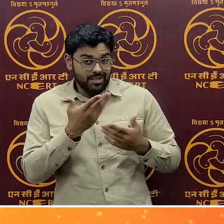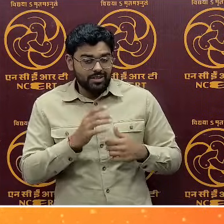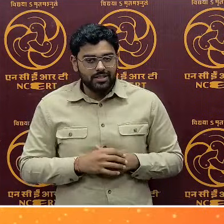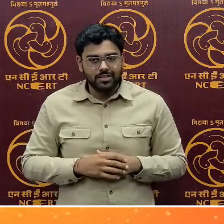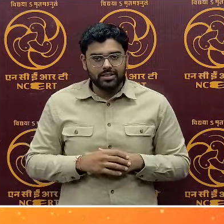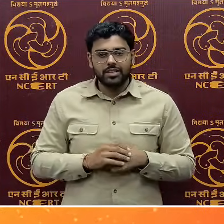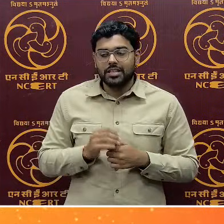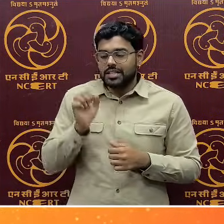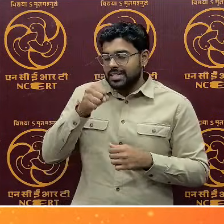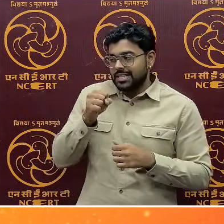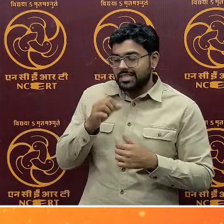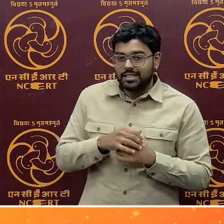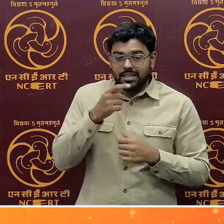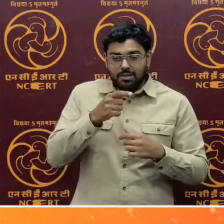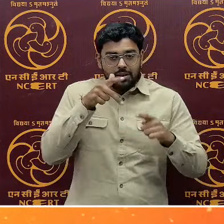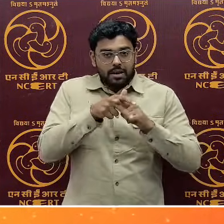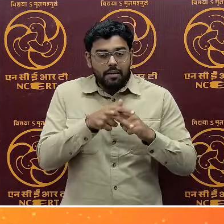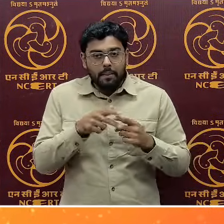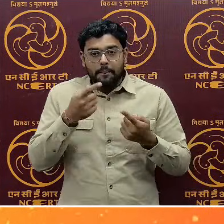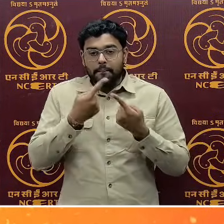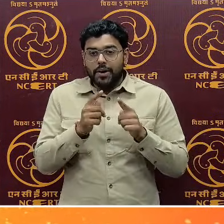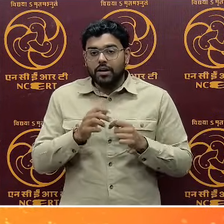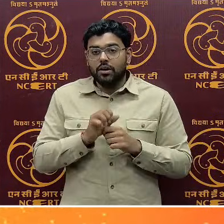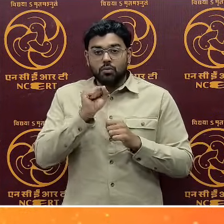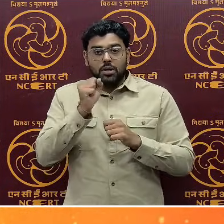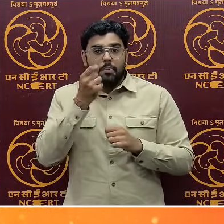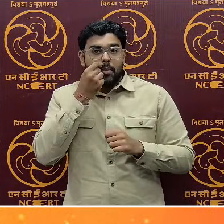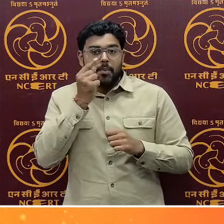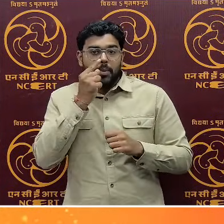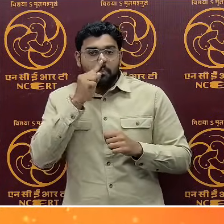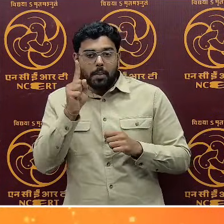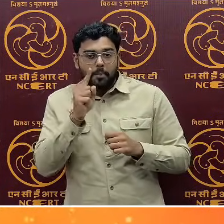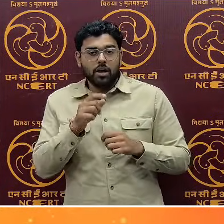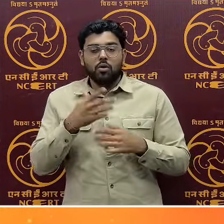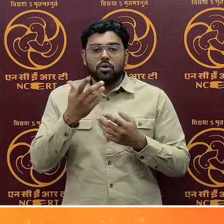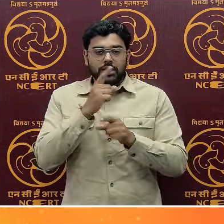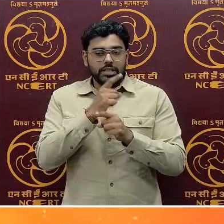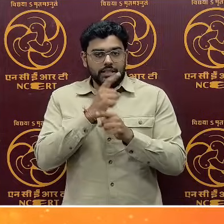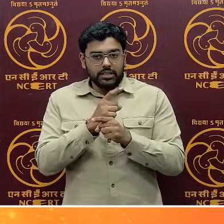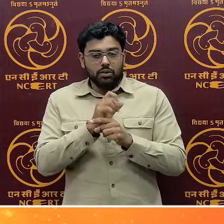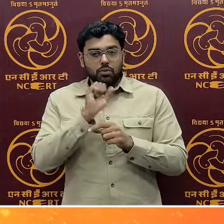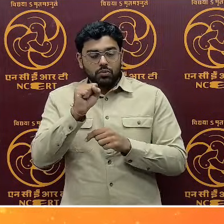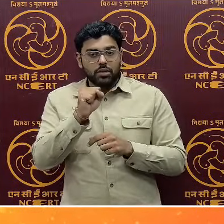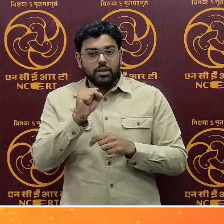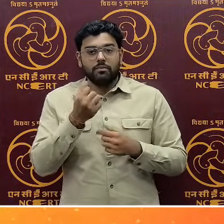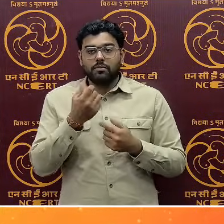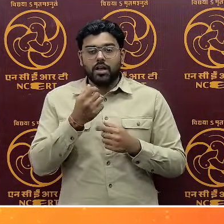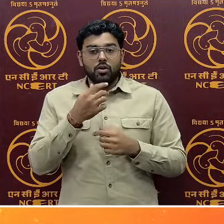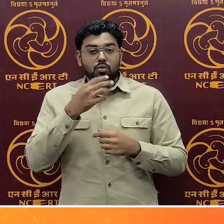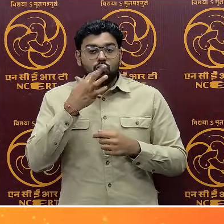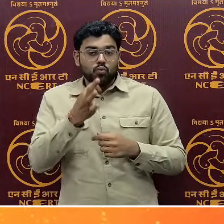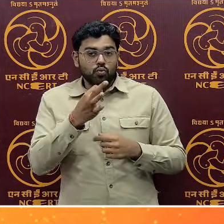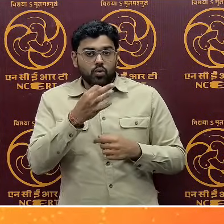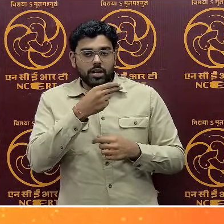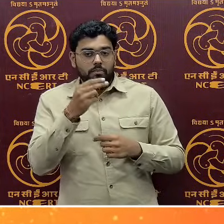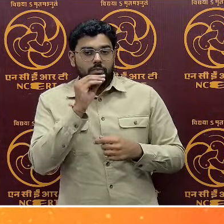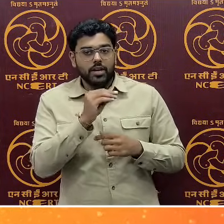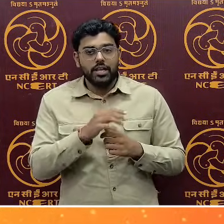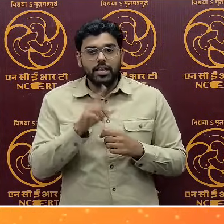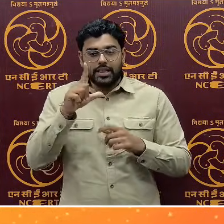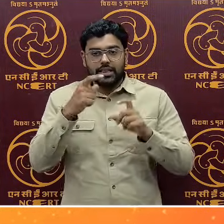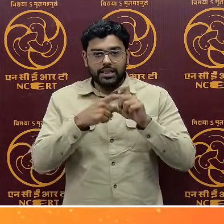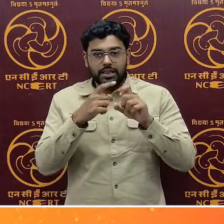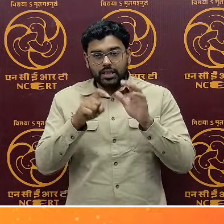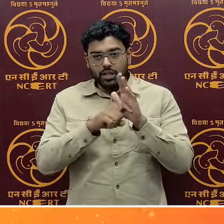was stuck with it. Only his parents and teachers called him by his real name, Leroy. Everyone